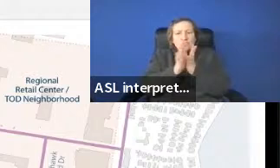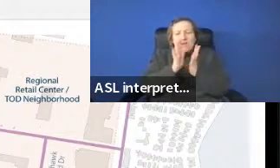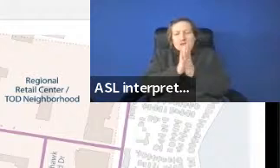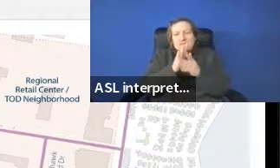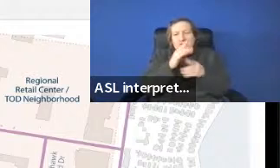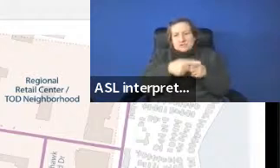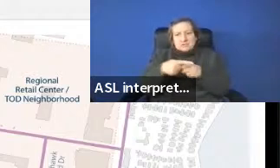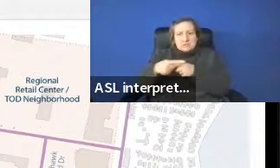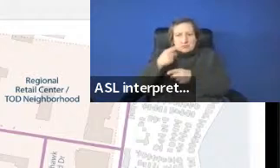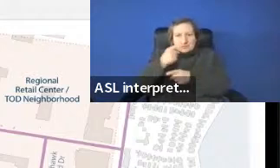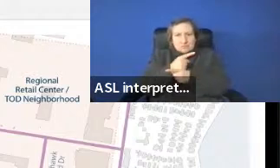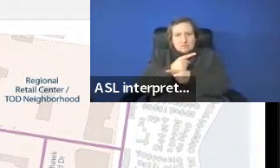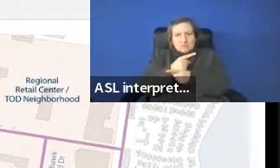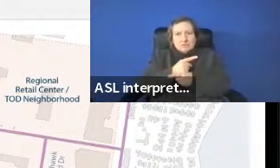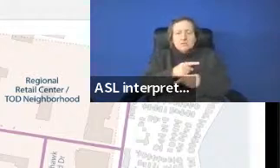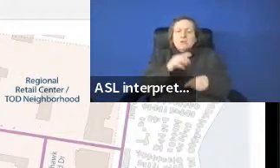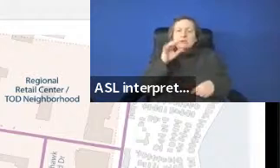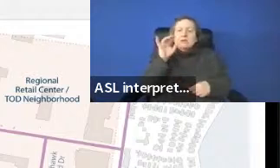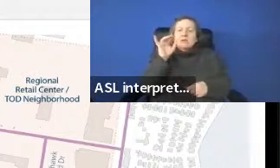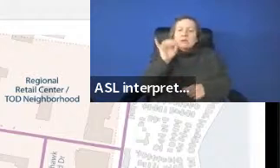It does